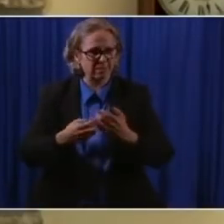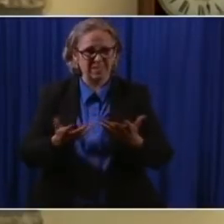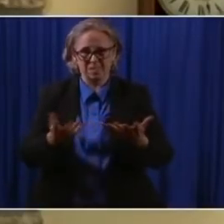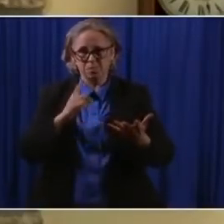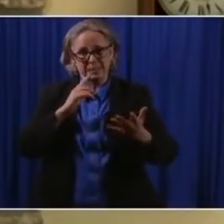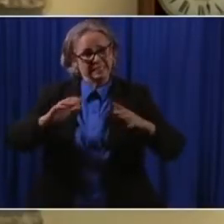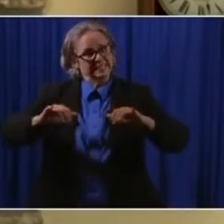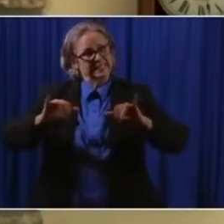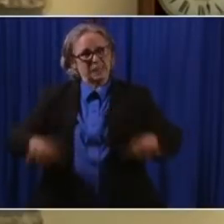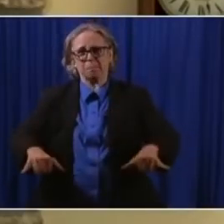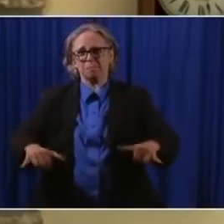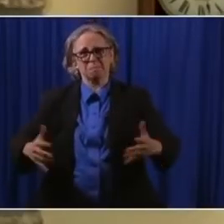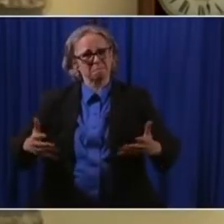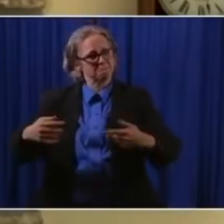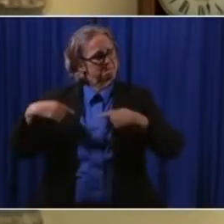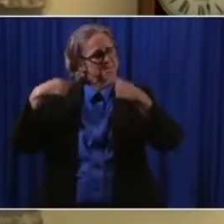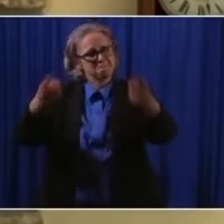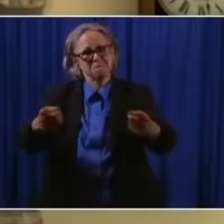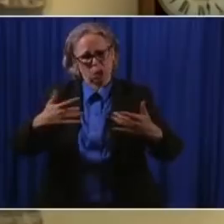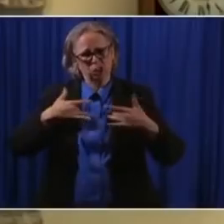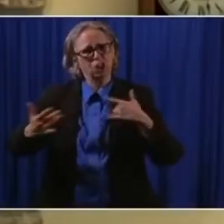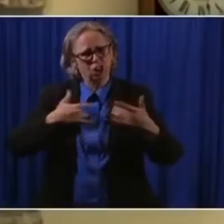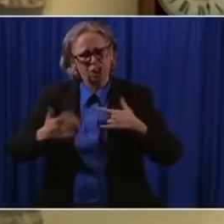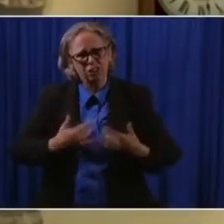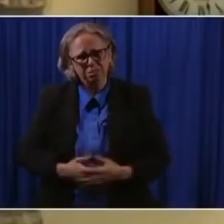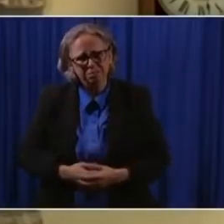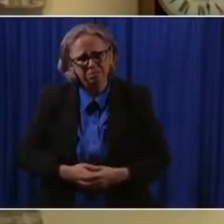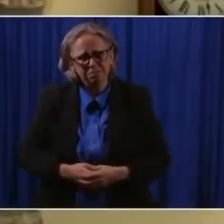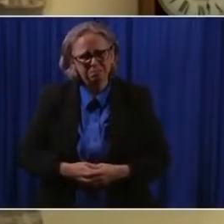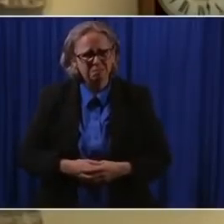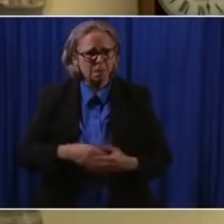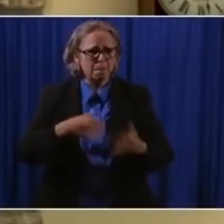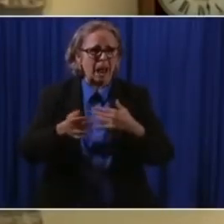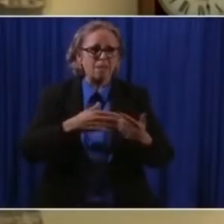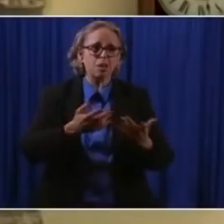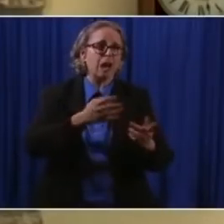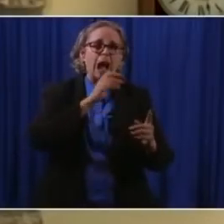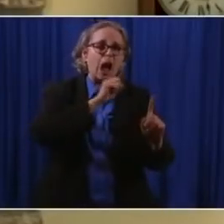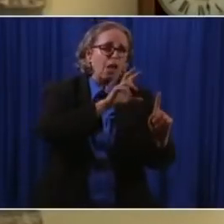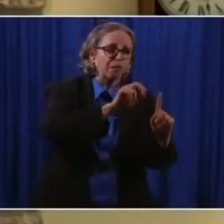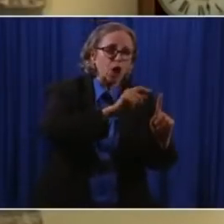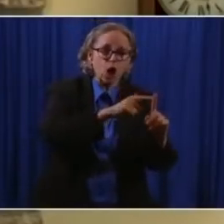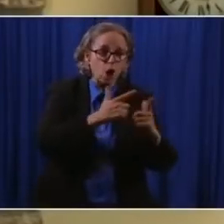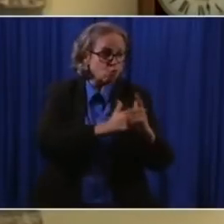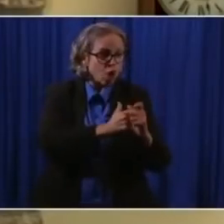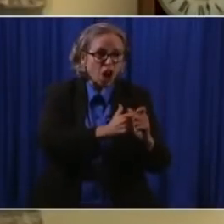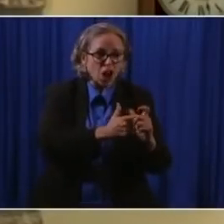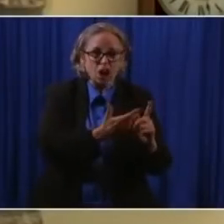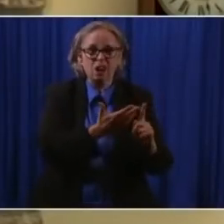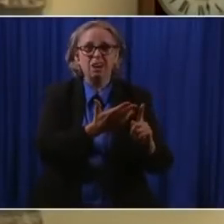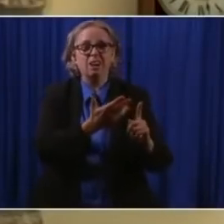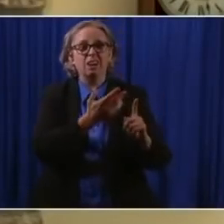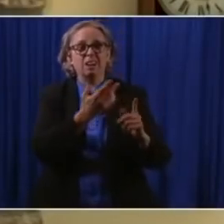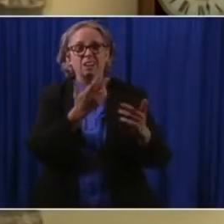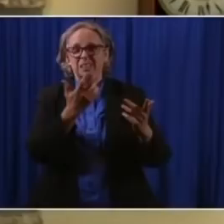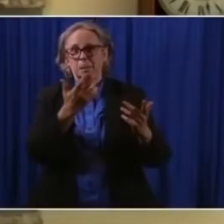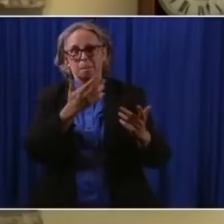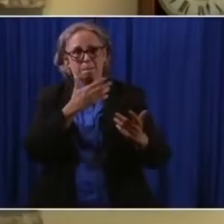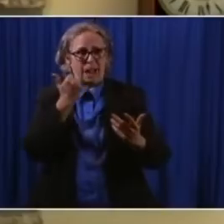candidly, to a 30-year-old who likes to run. You probably better get cleared to go